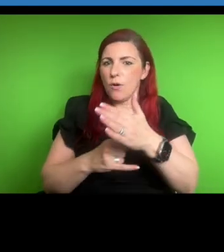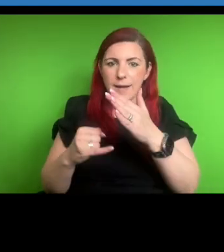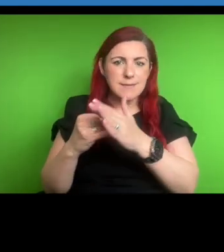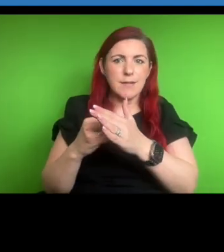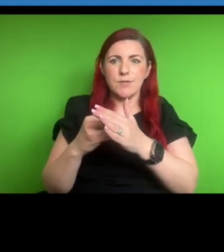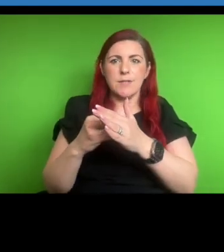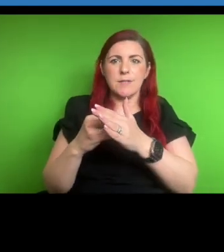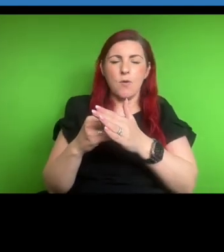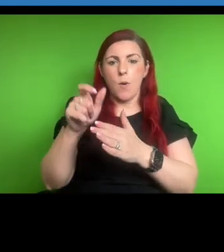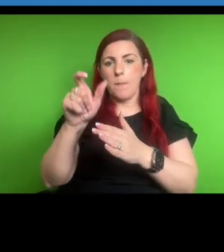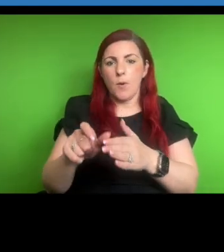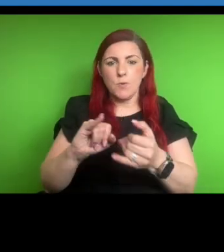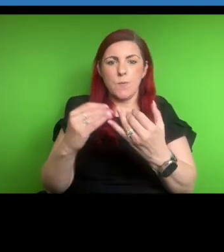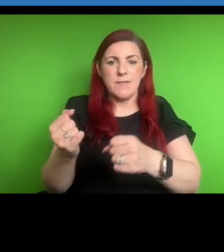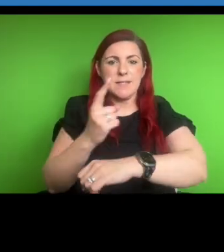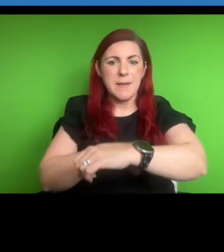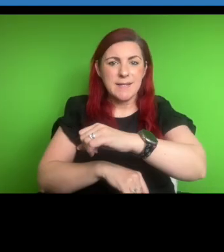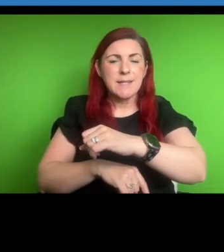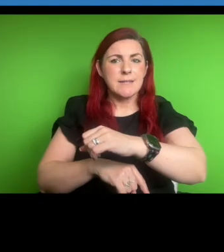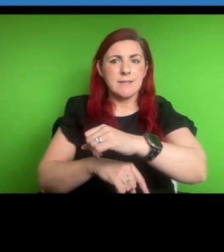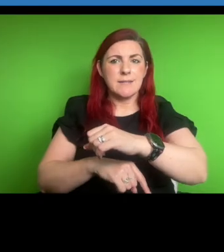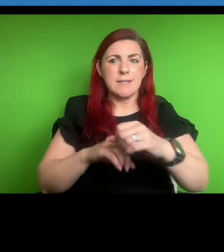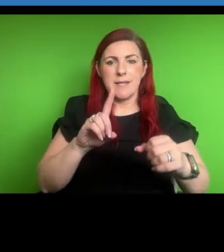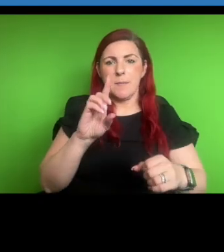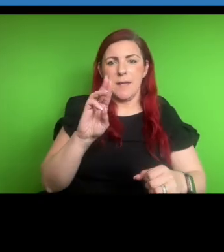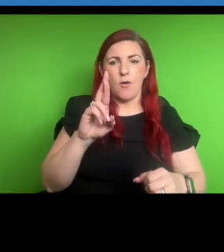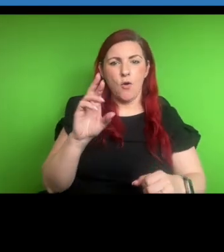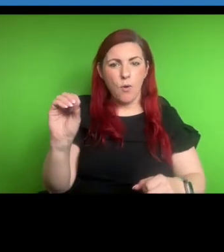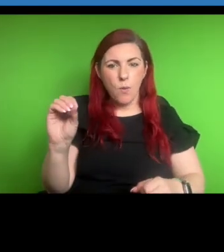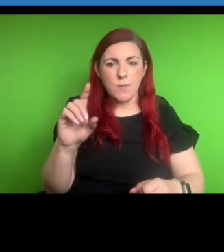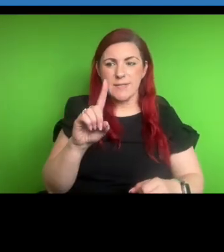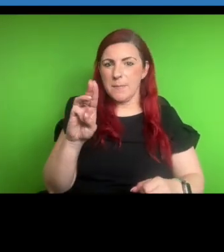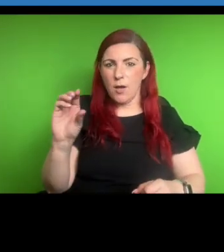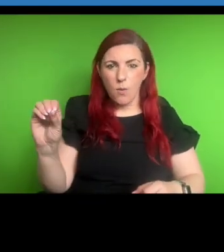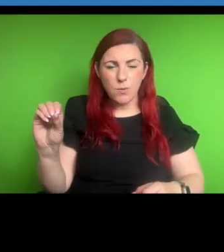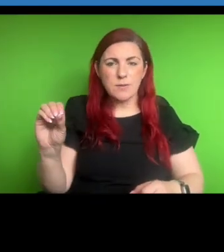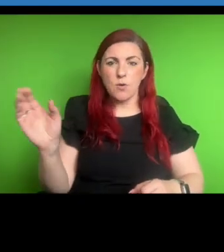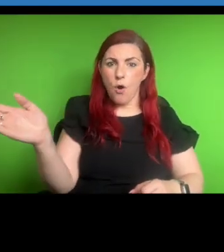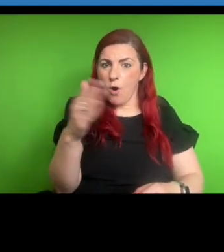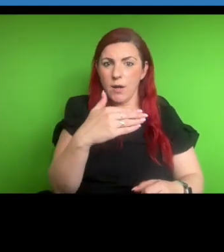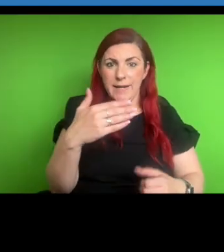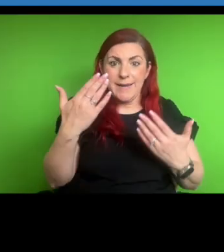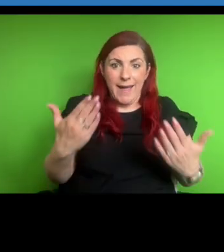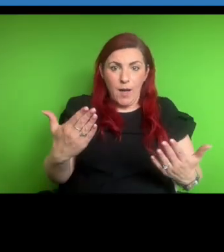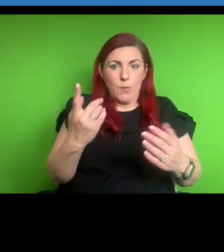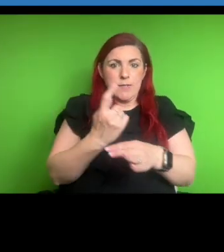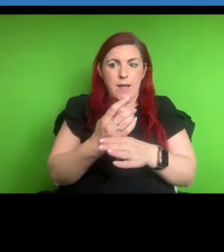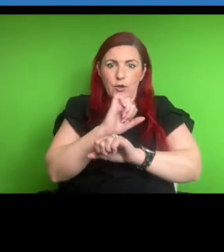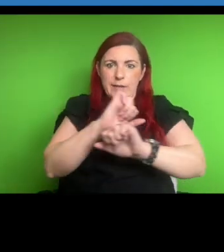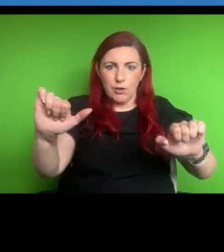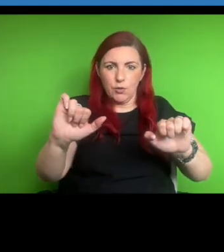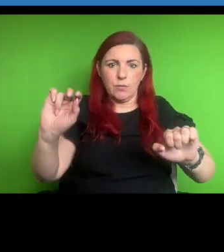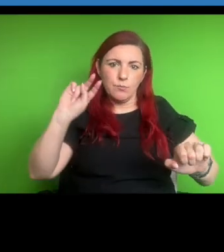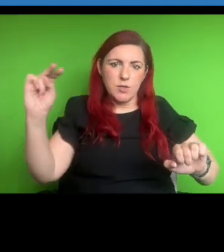and DPOs and DPROs to have their say. So while we've been keeping a kind